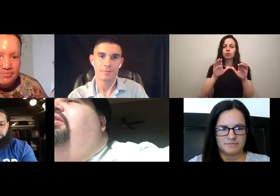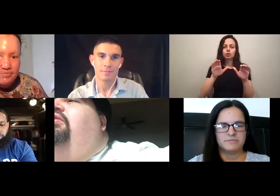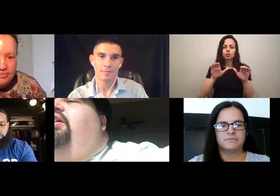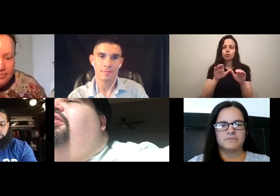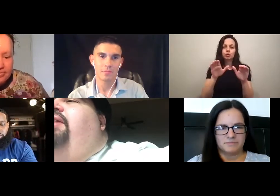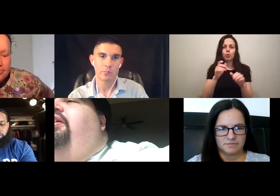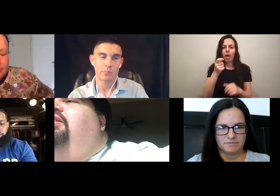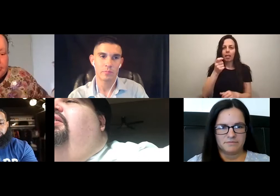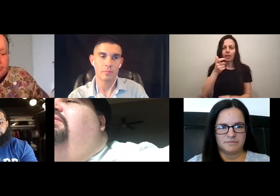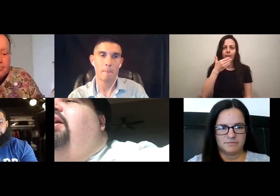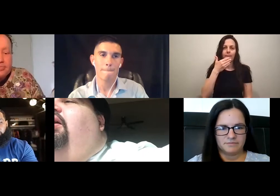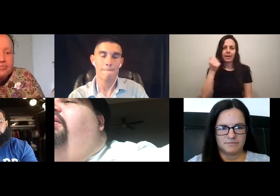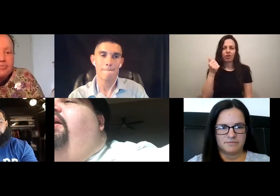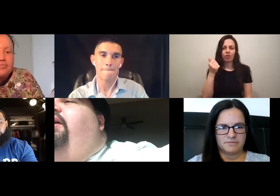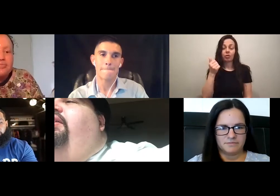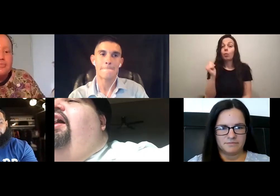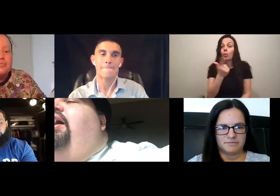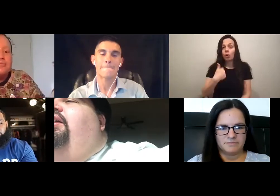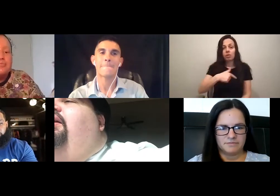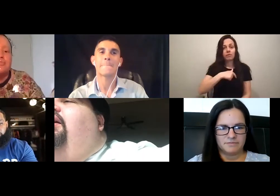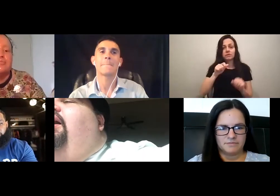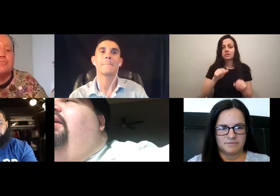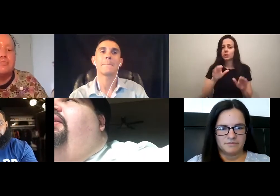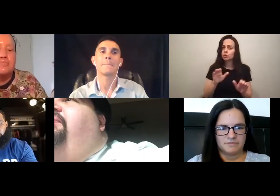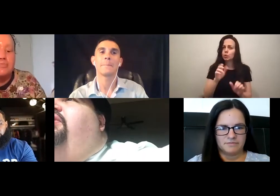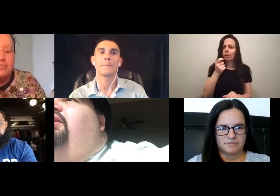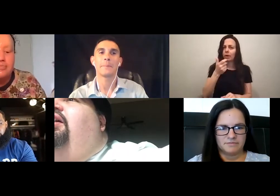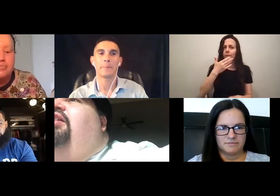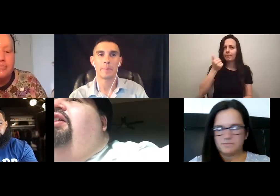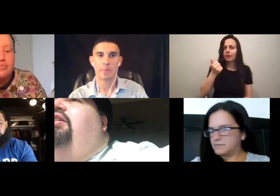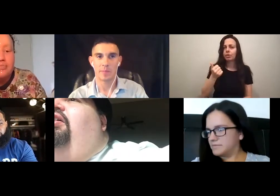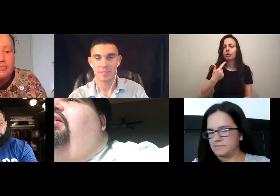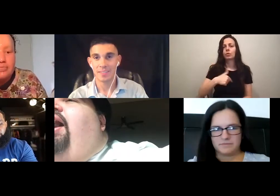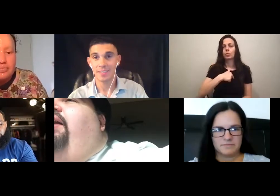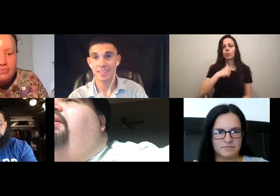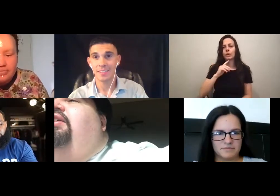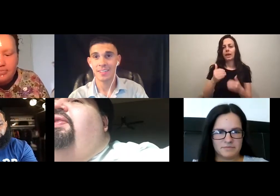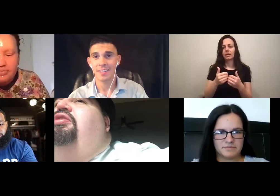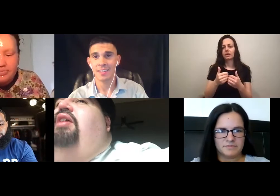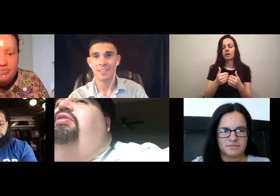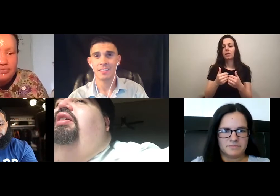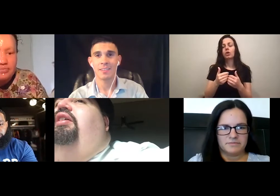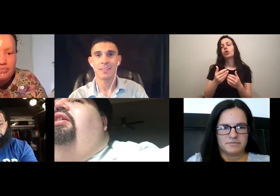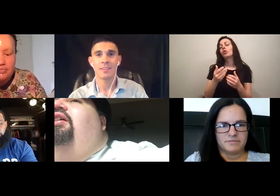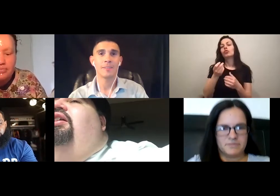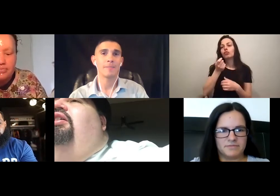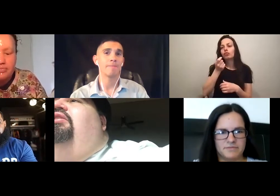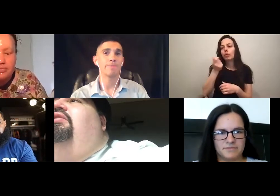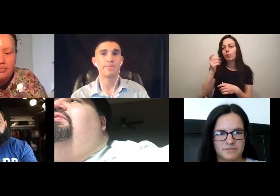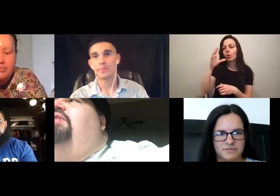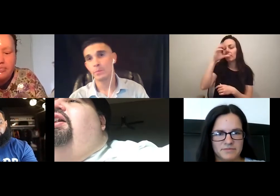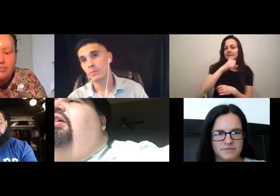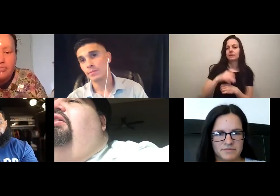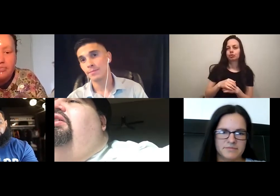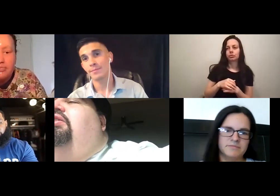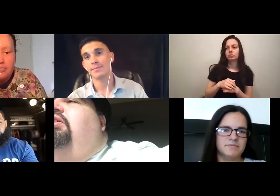all do a little better. We can all set aside an assumption. We can all ask another question.